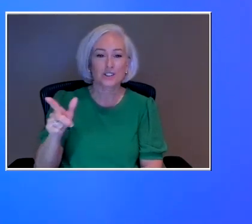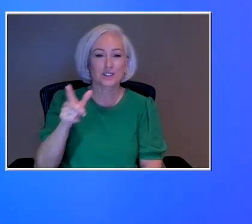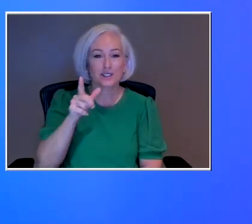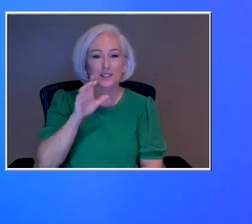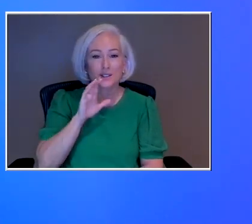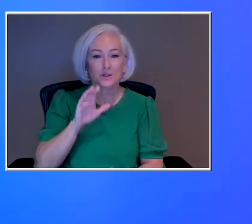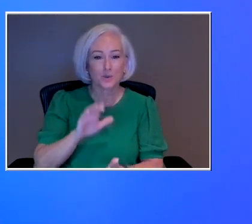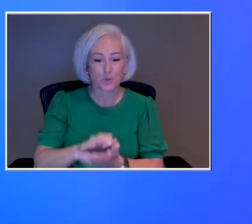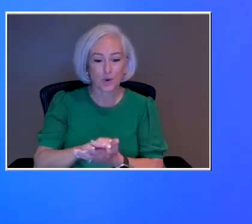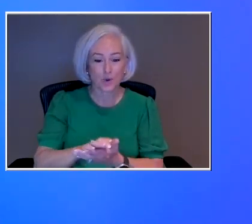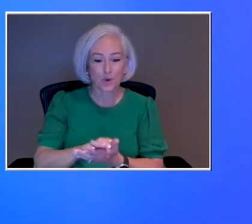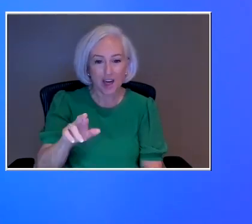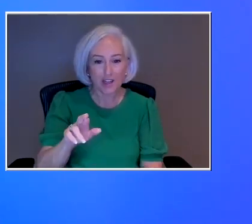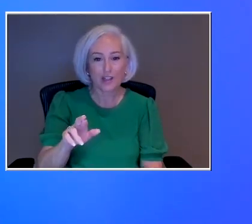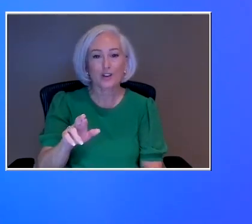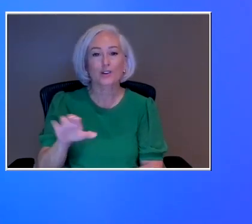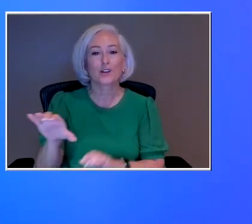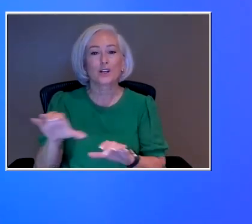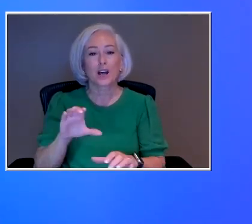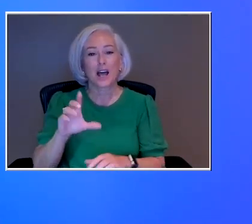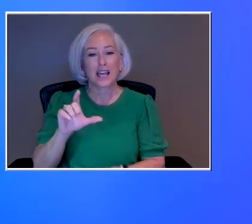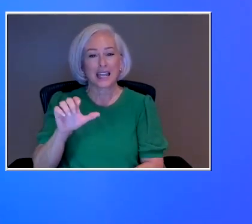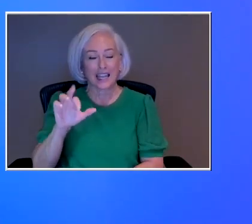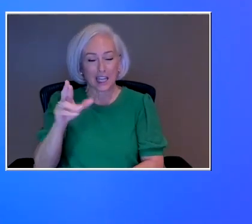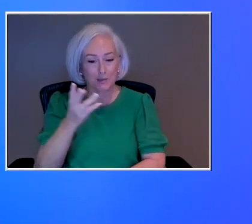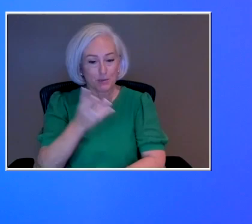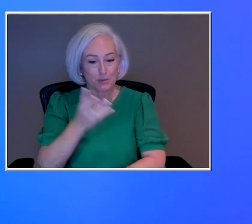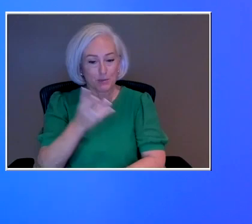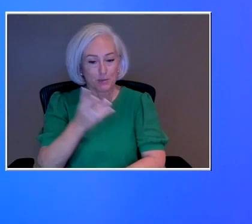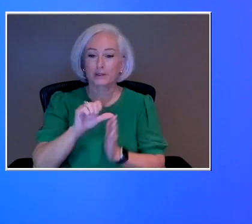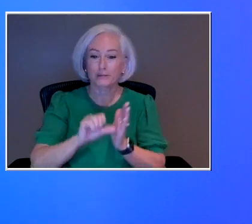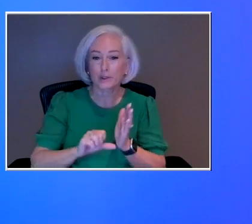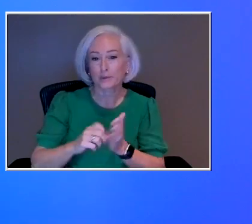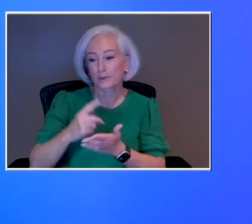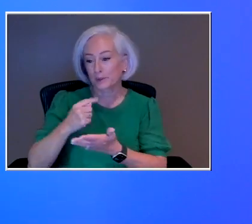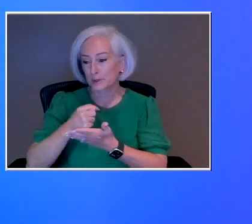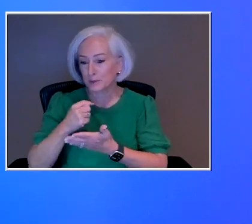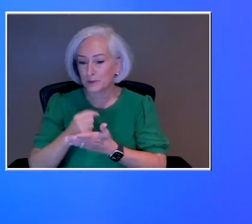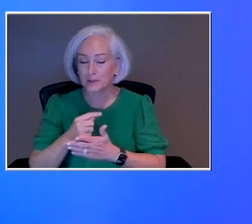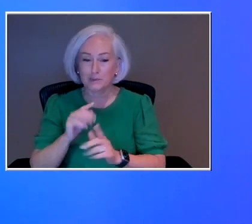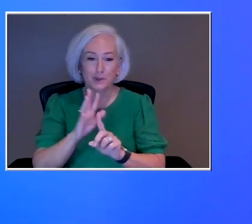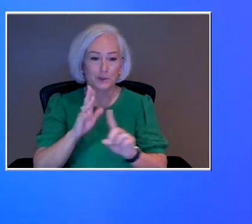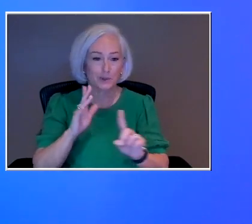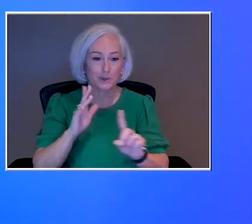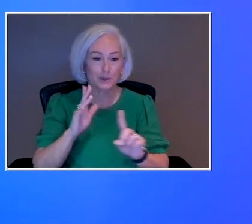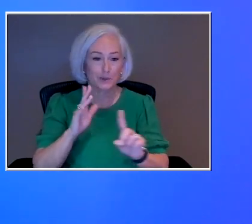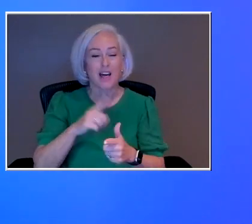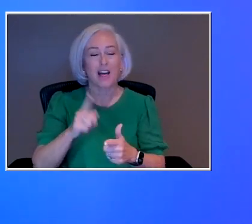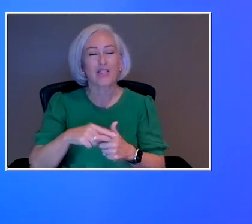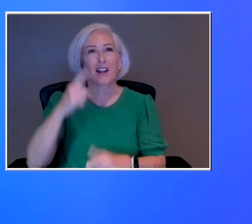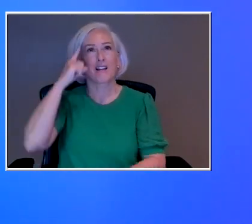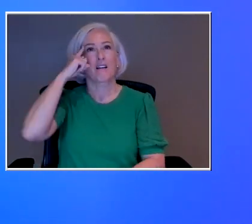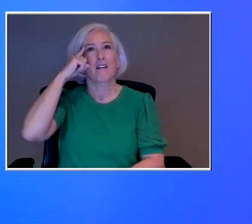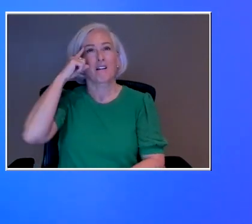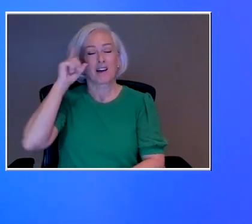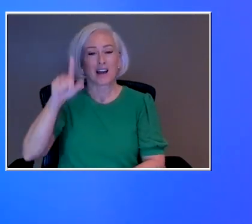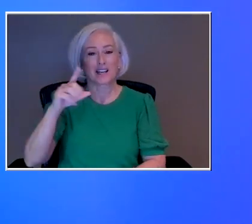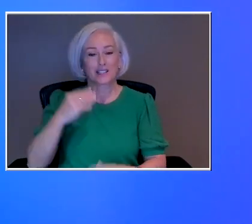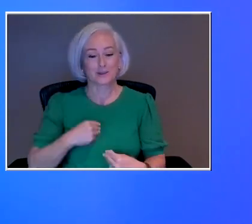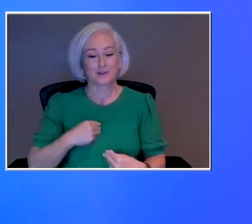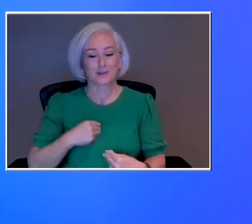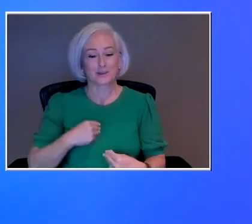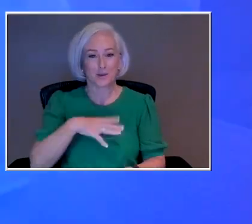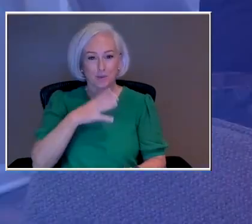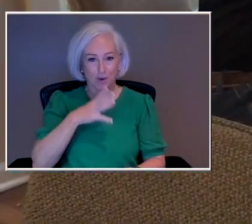and surgery, and then came up with an idea to inspire other women facing breast cancer. And the location could not have